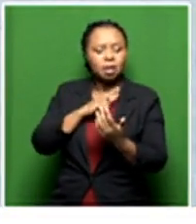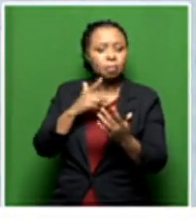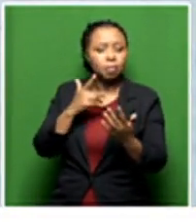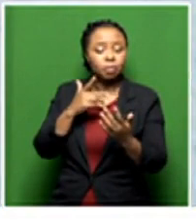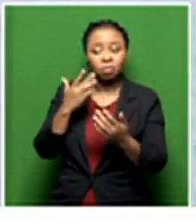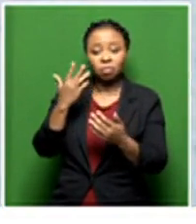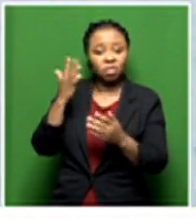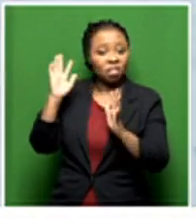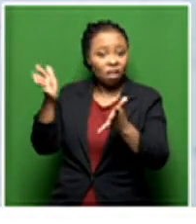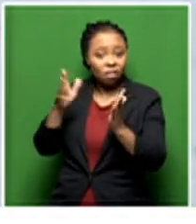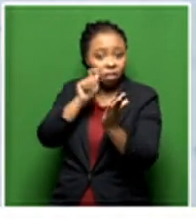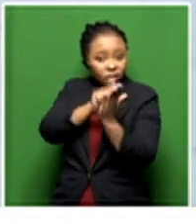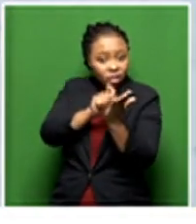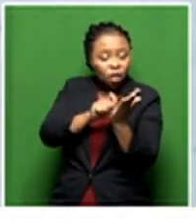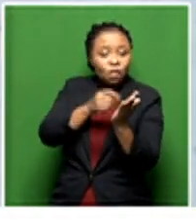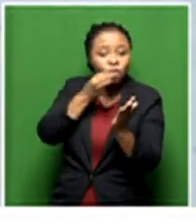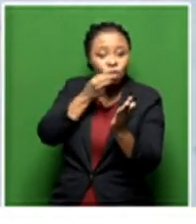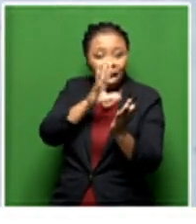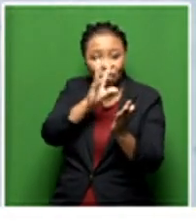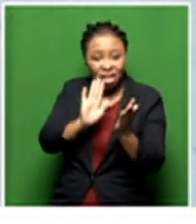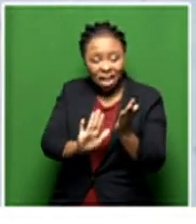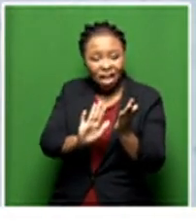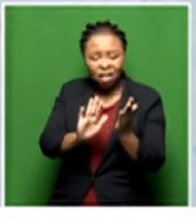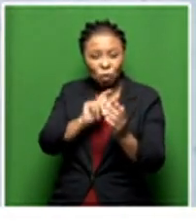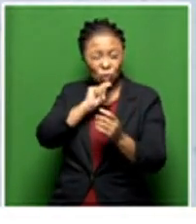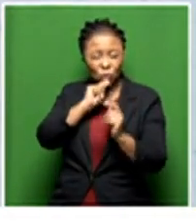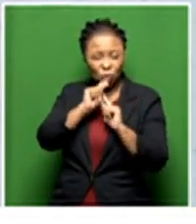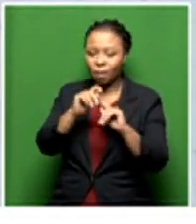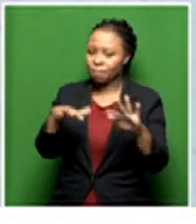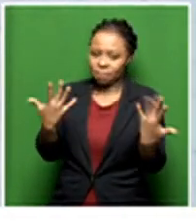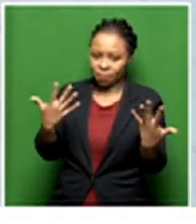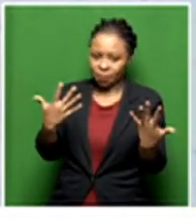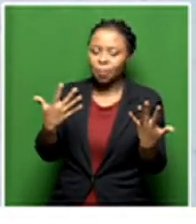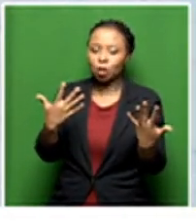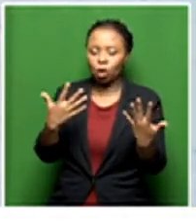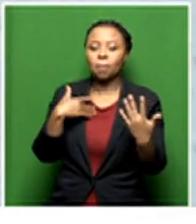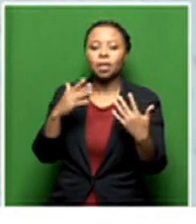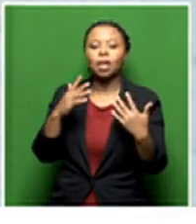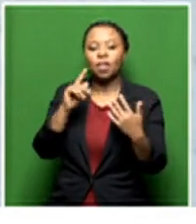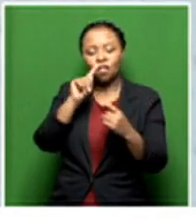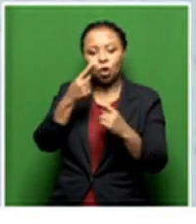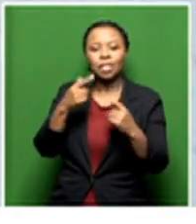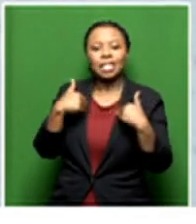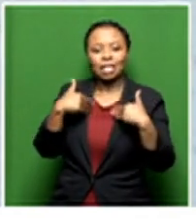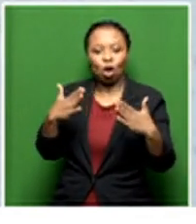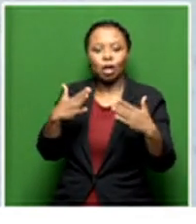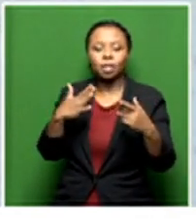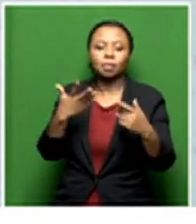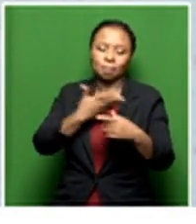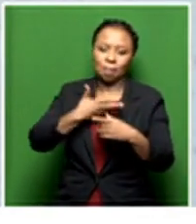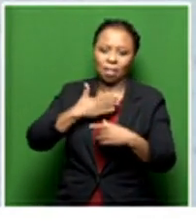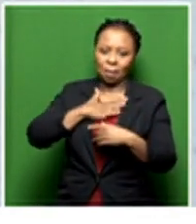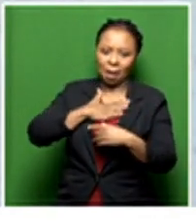has written authentically about the food, let me start with the right chefs, my